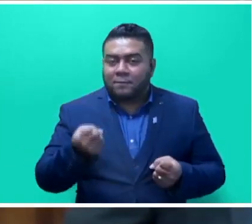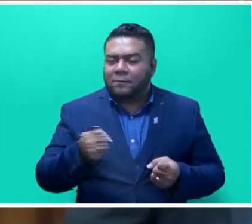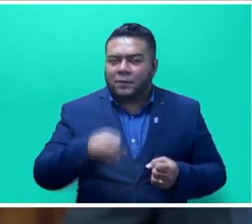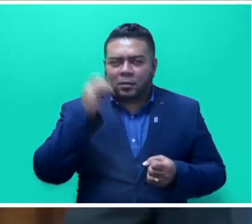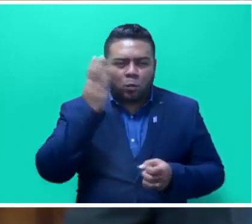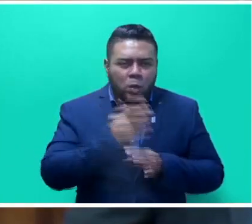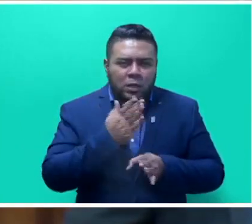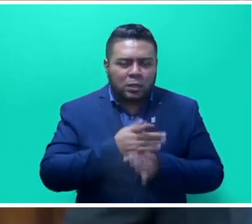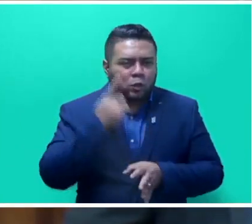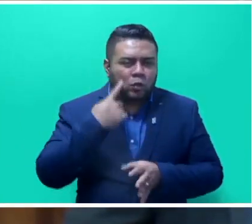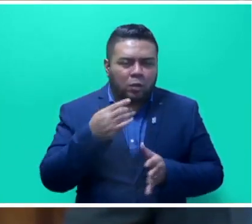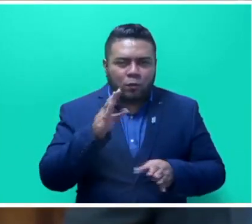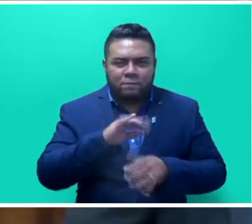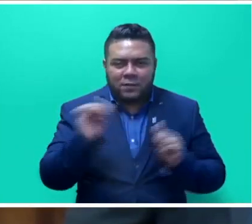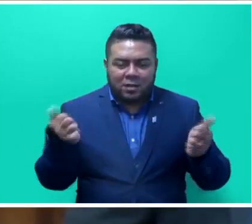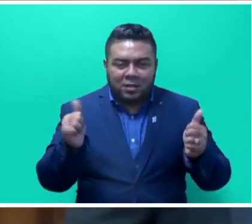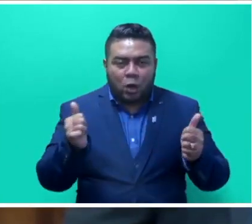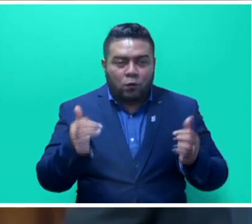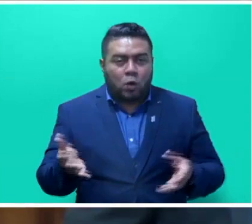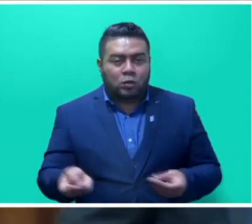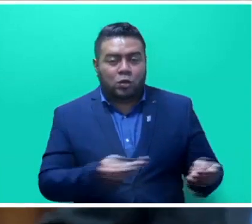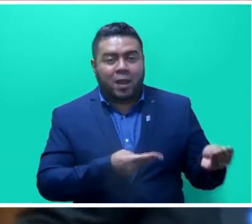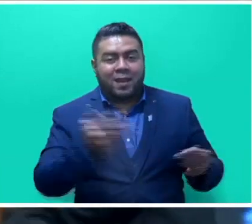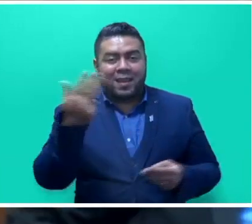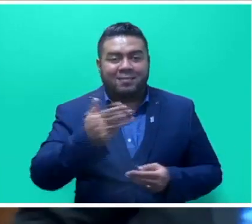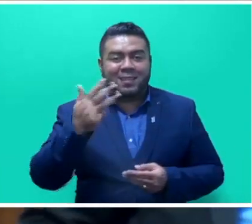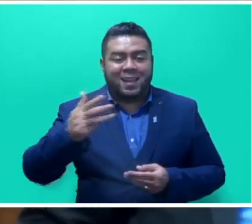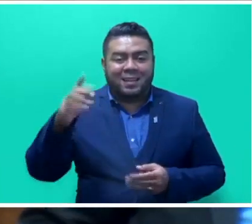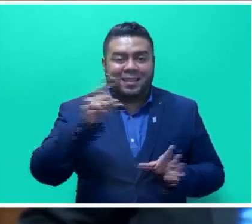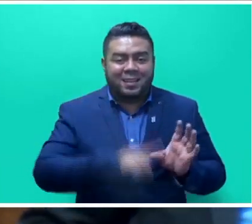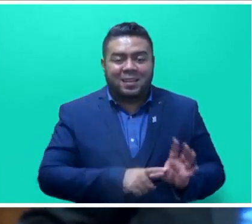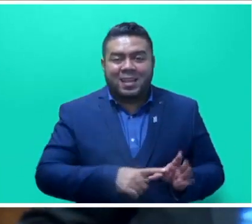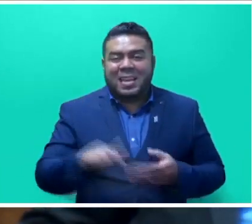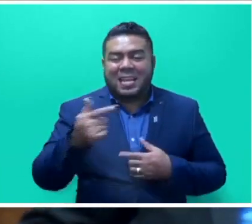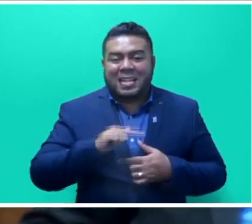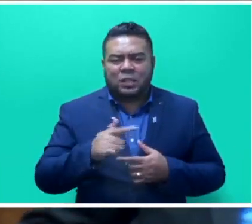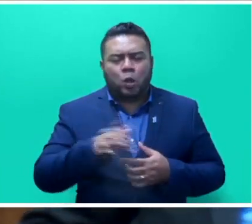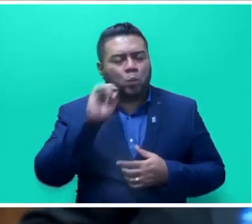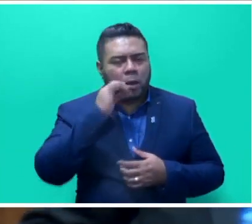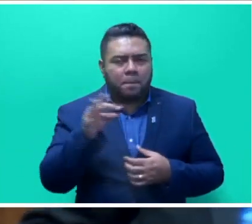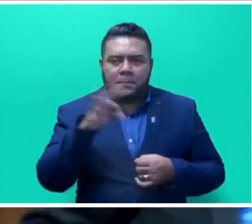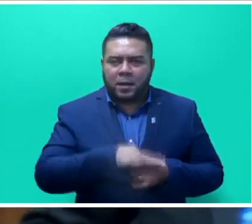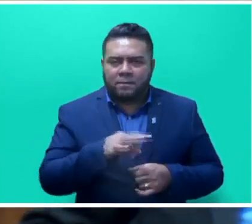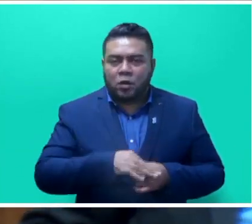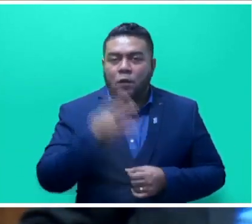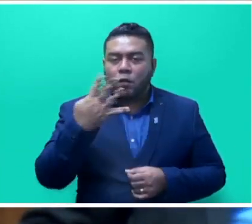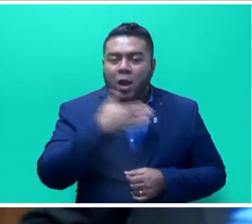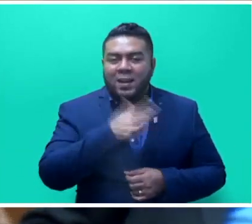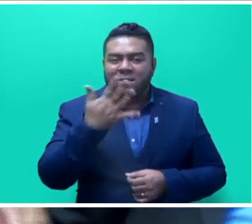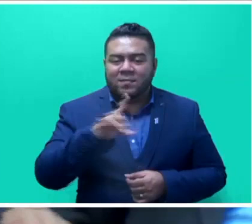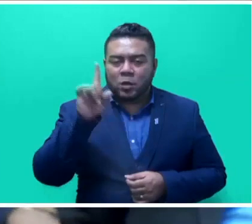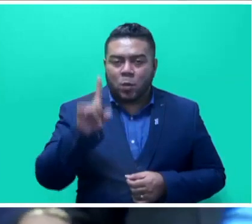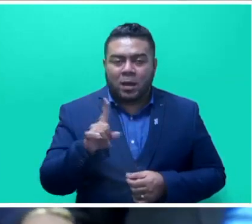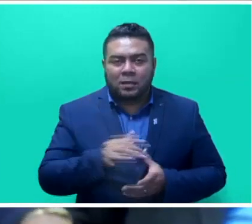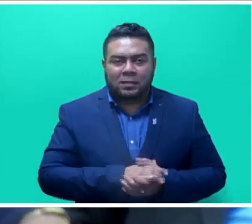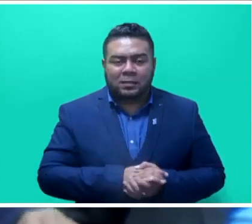finalize rural works for the issuance of 99 years lease titles that will benefit 451 households in the